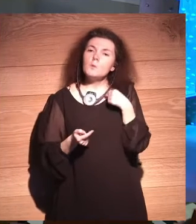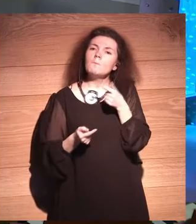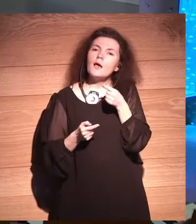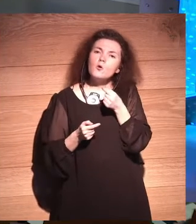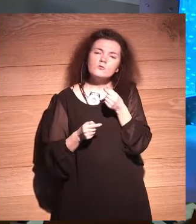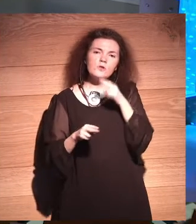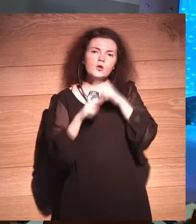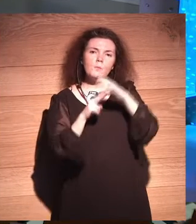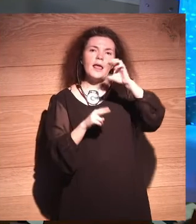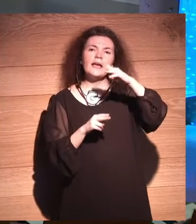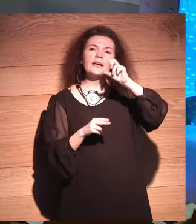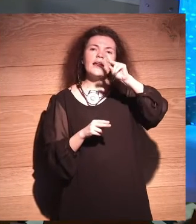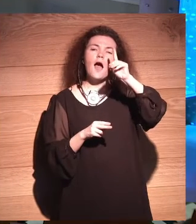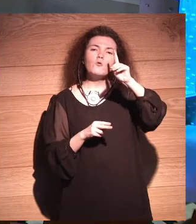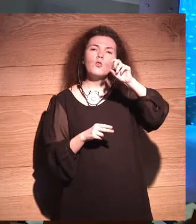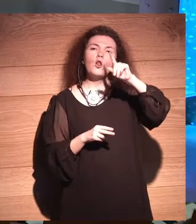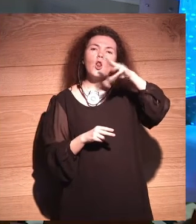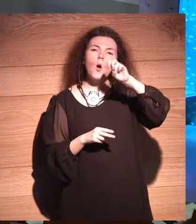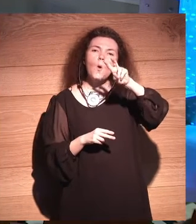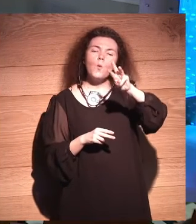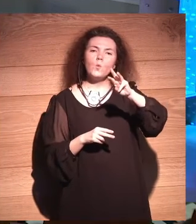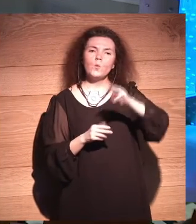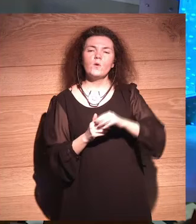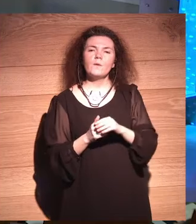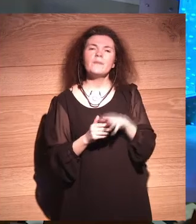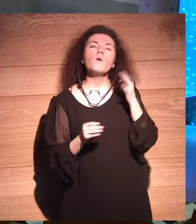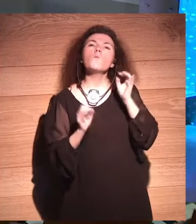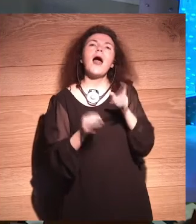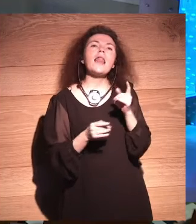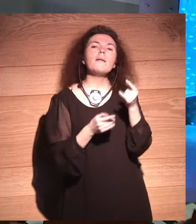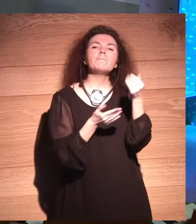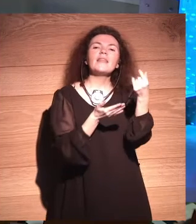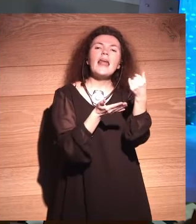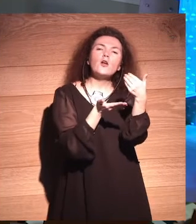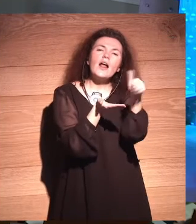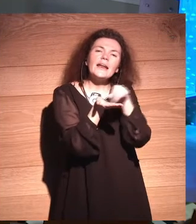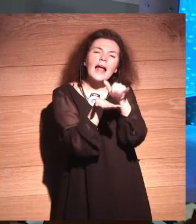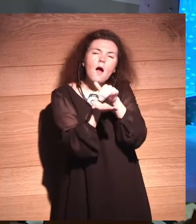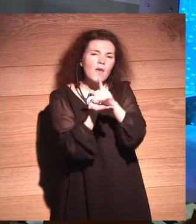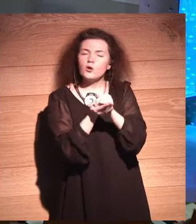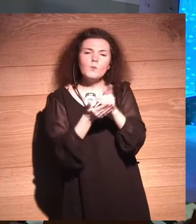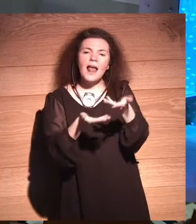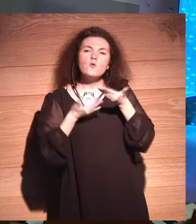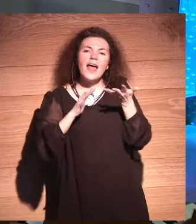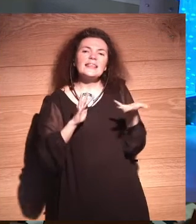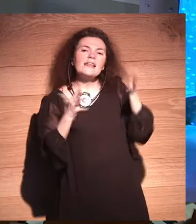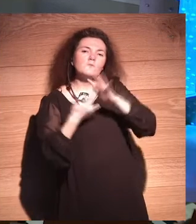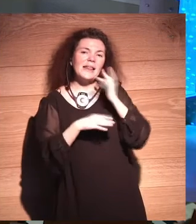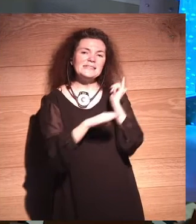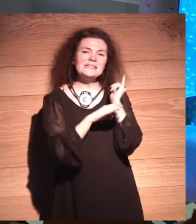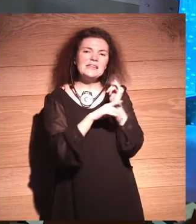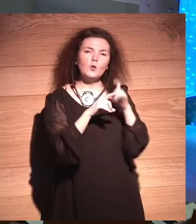the flavor of what it would mean if we would actually transform our legislative institutions, our parliaments,